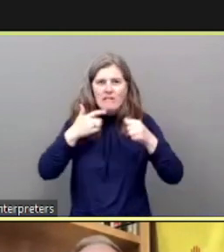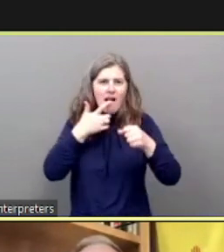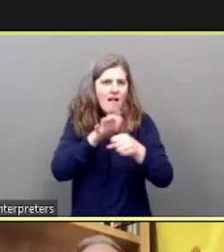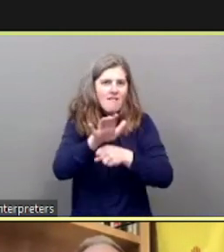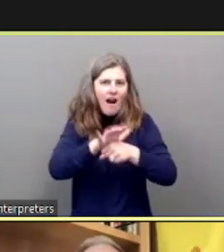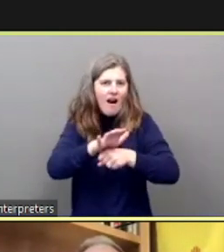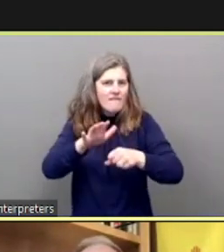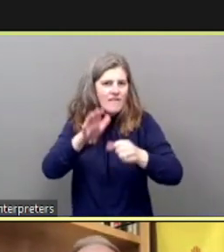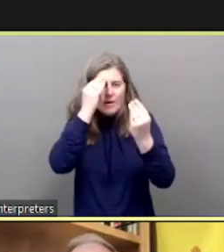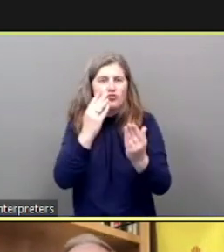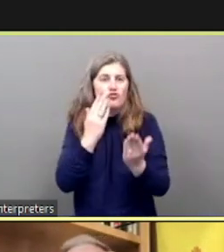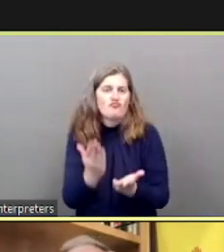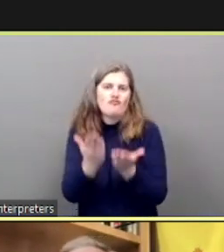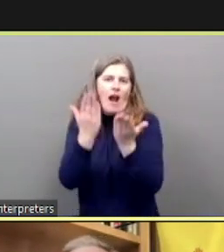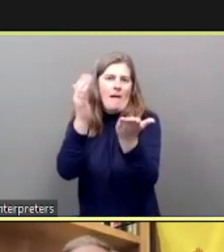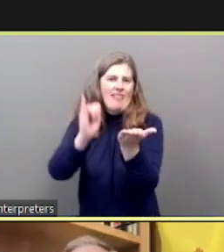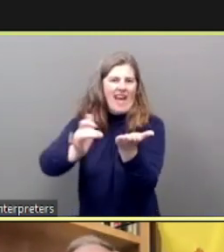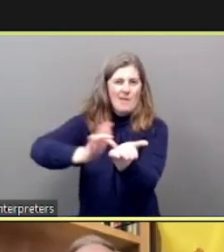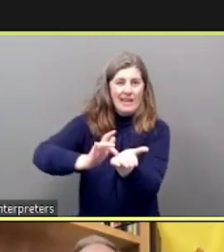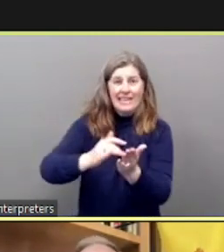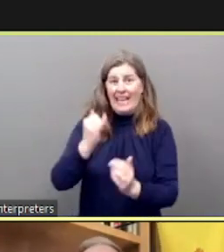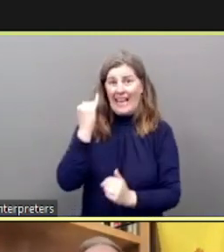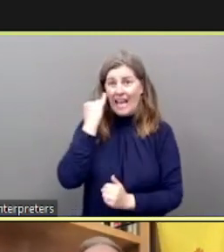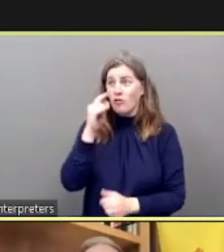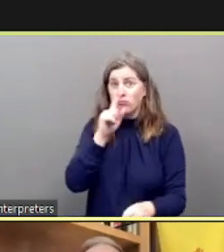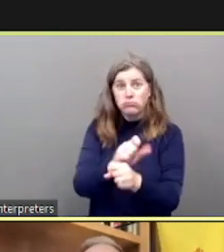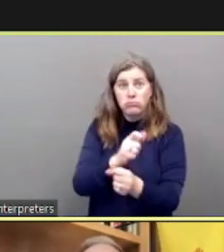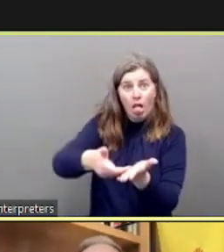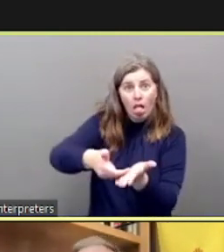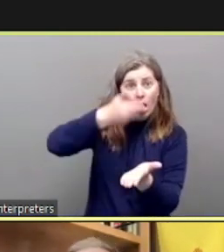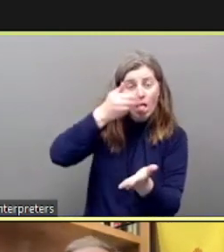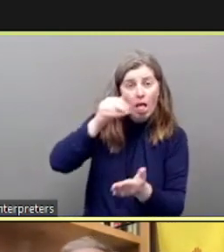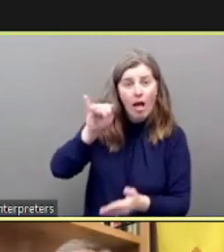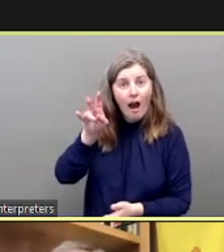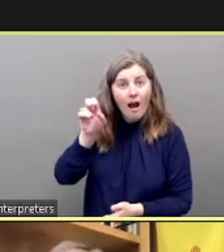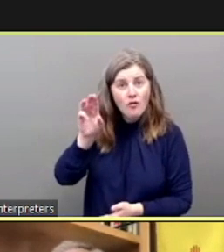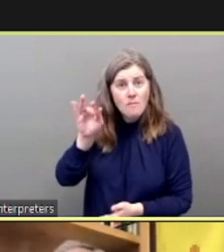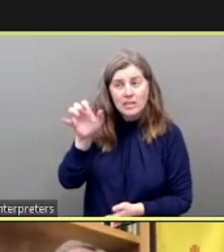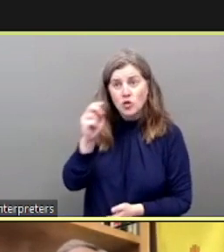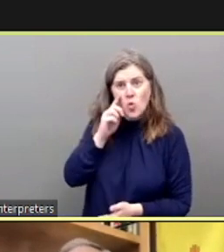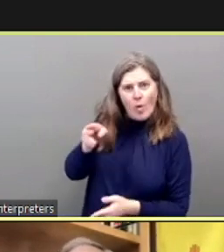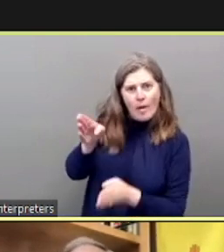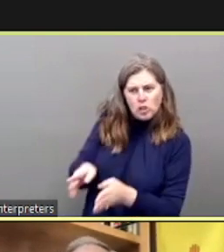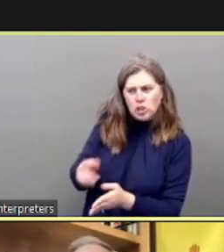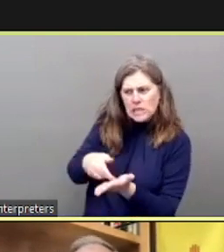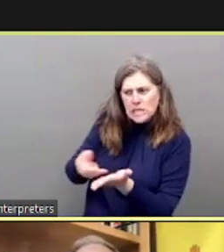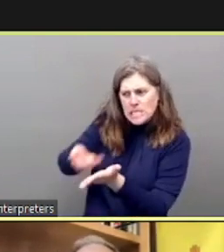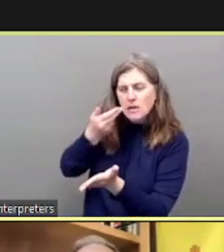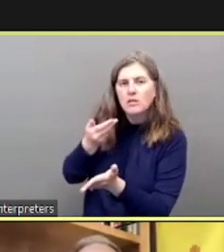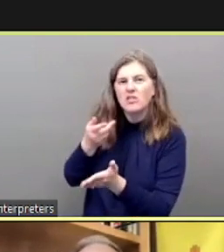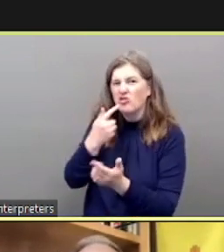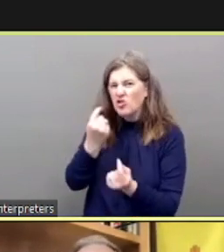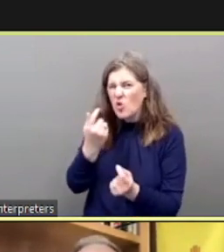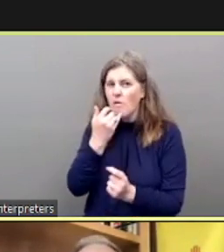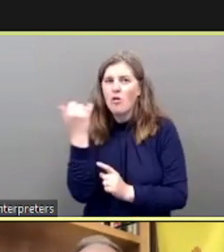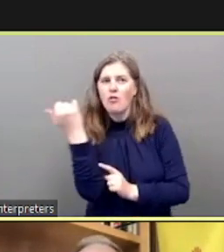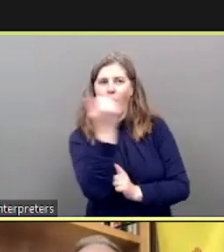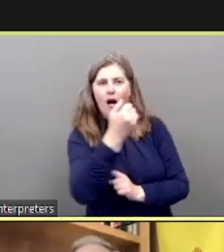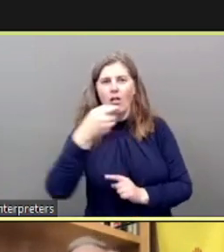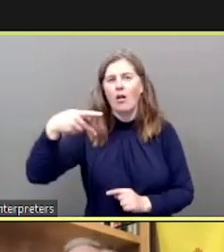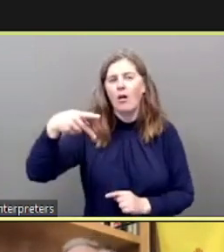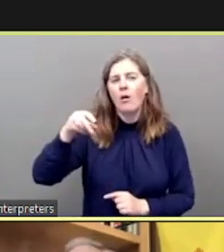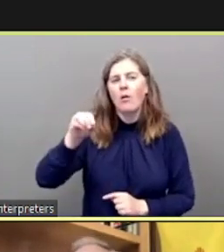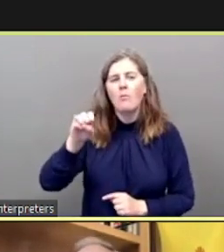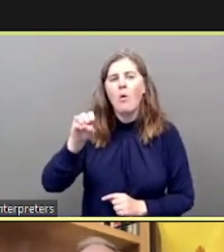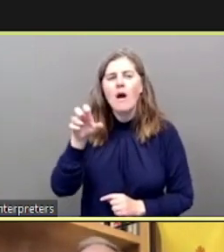recommend this drug. And if you have taken it, or someone you know has taken it, you can call the poison control number, which is